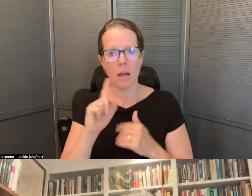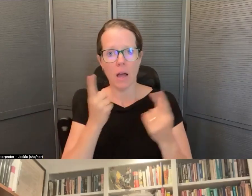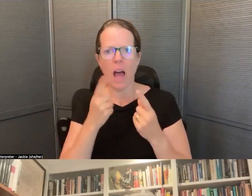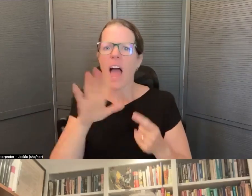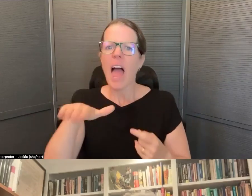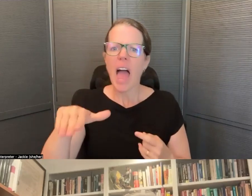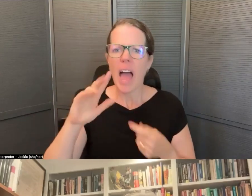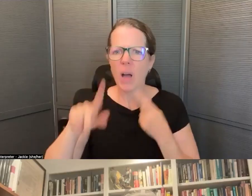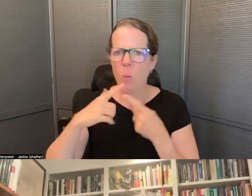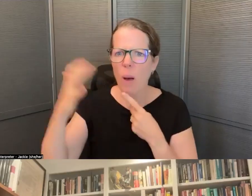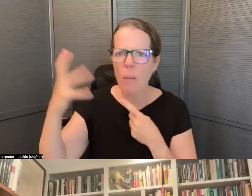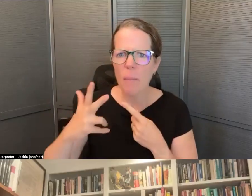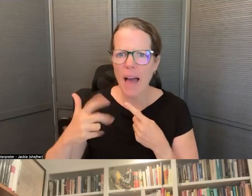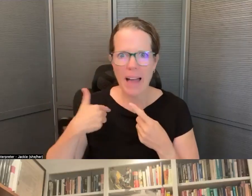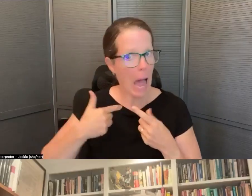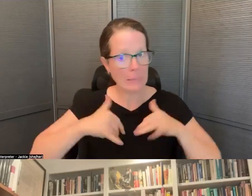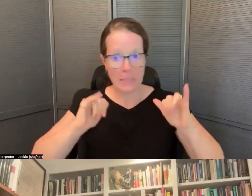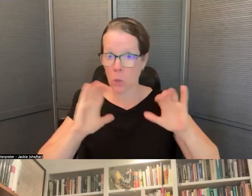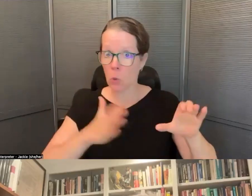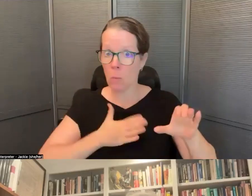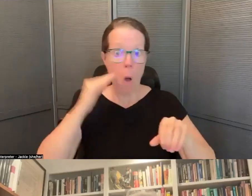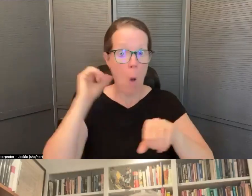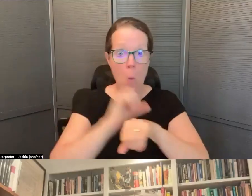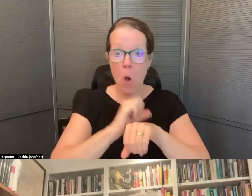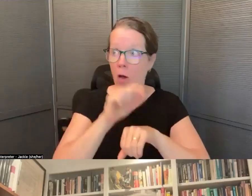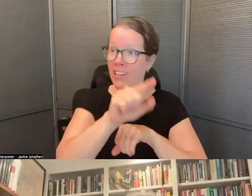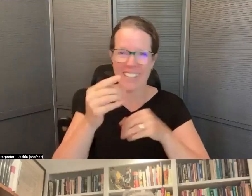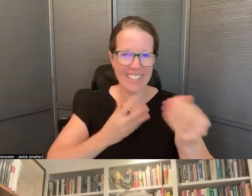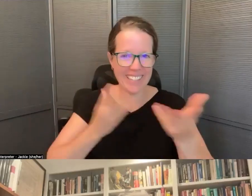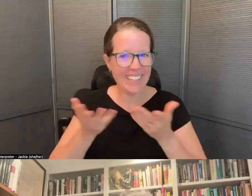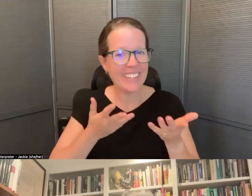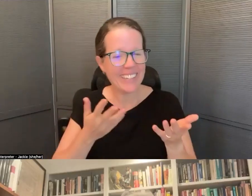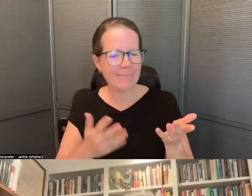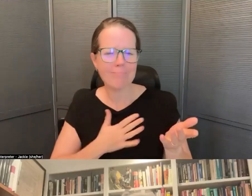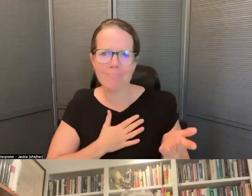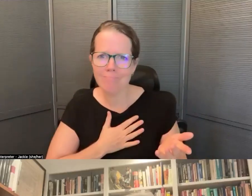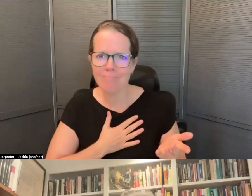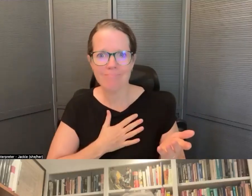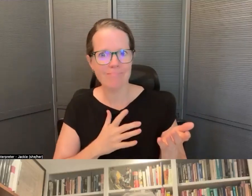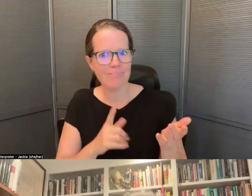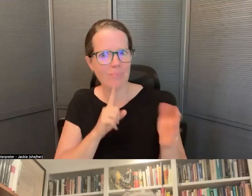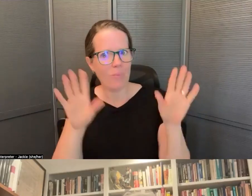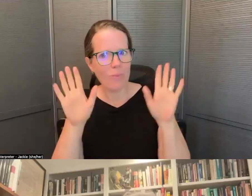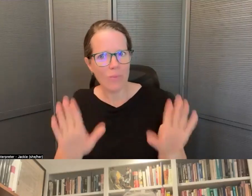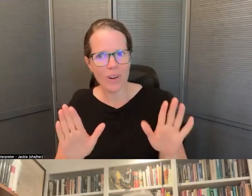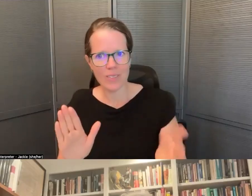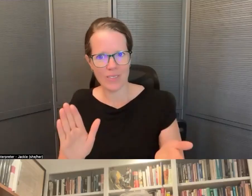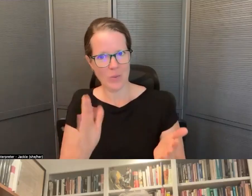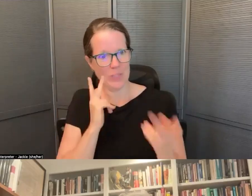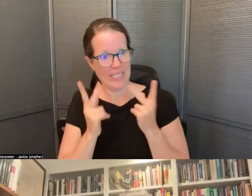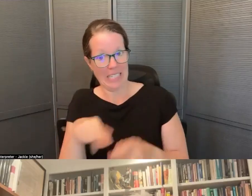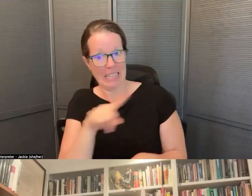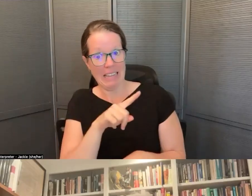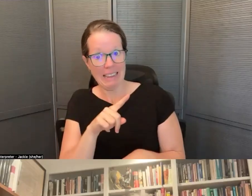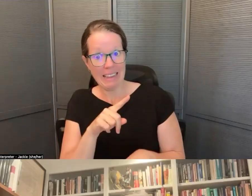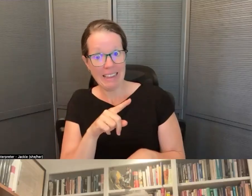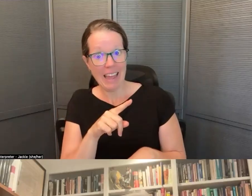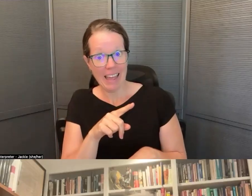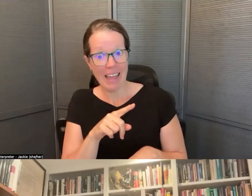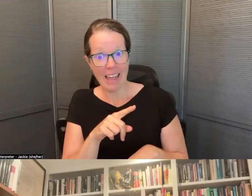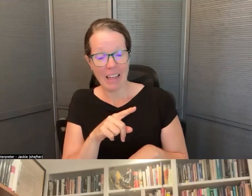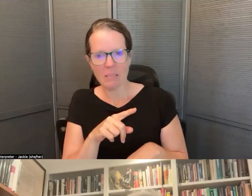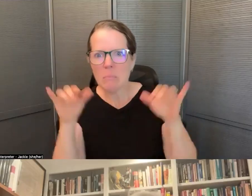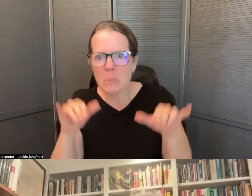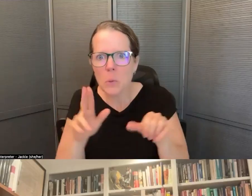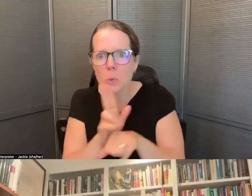coming back? Still doing my homework." So that's been great. And it's been really heartwarming too, to see that they're continuing to open their workbooks